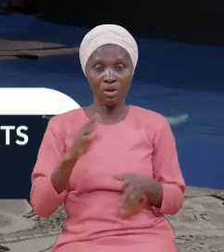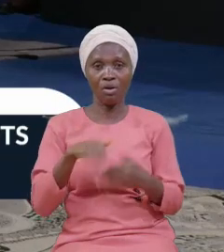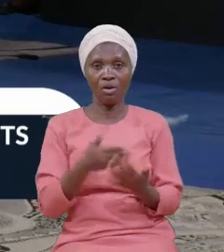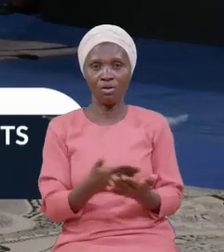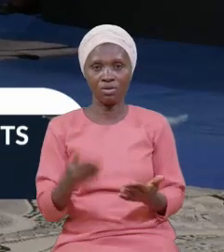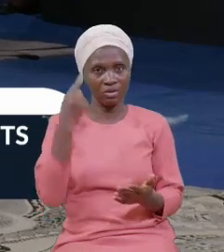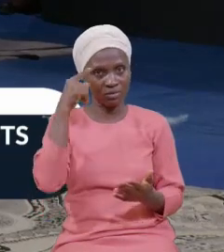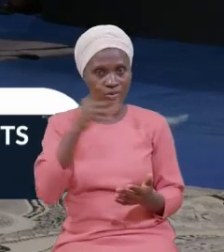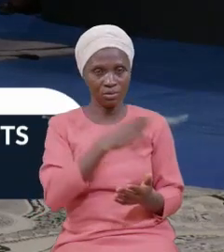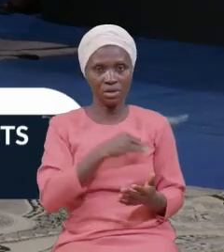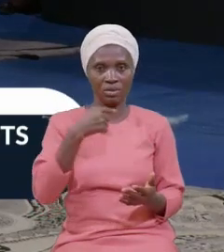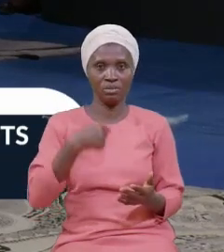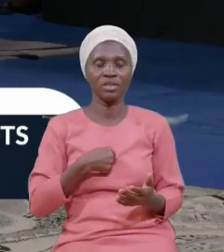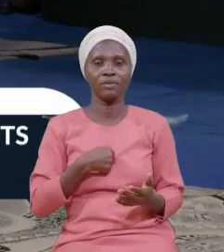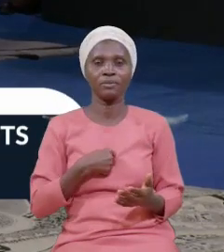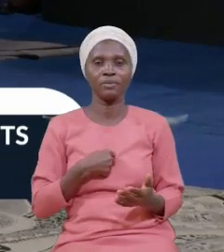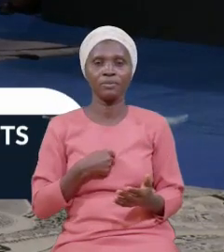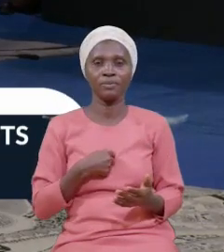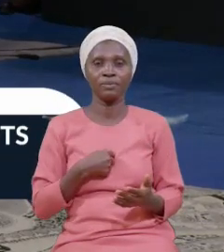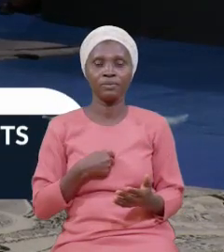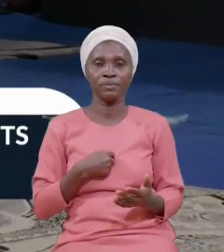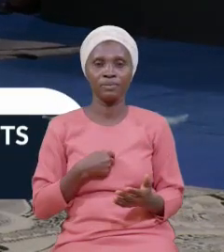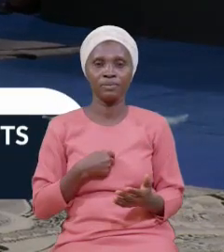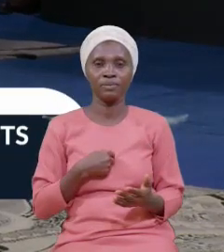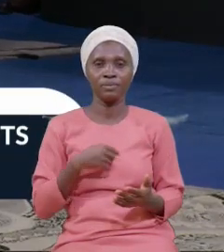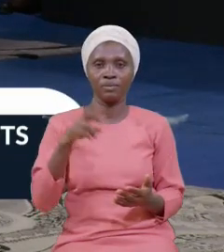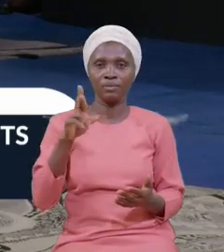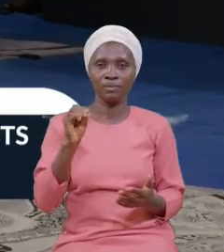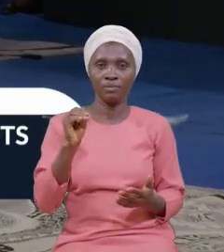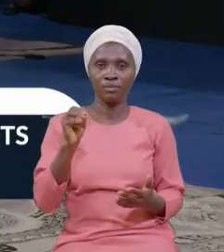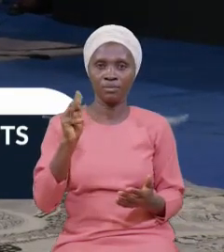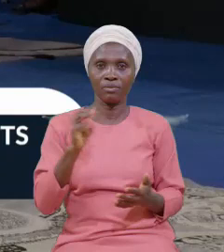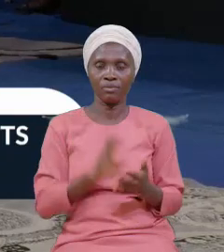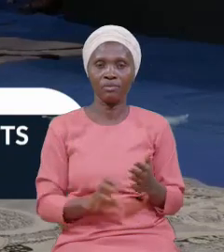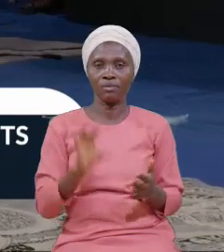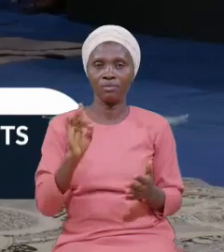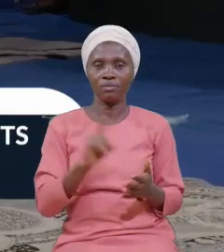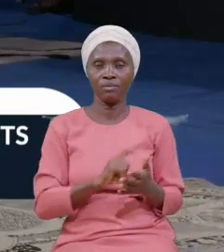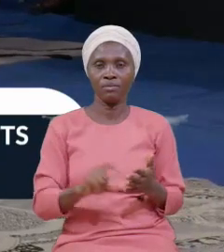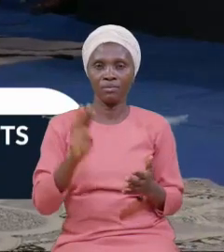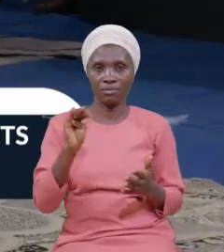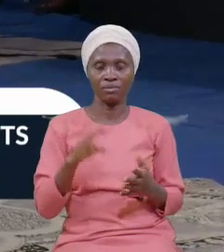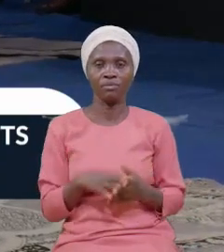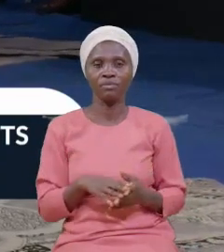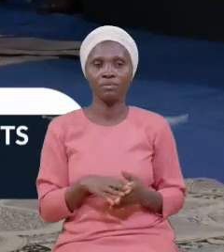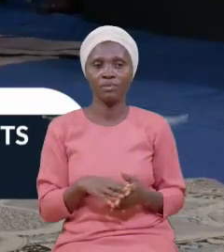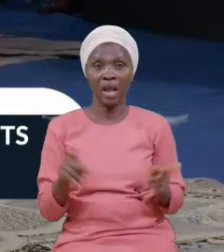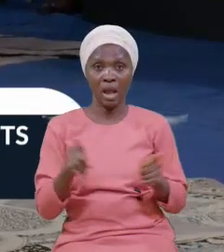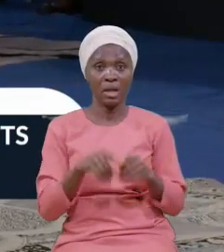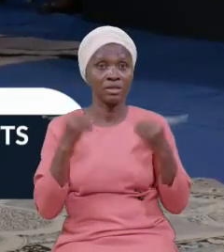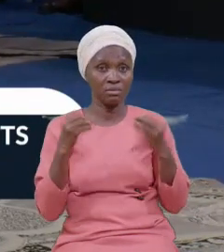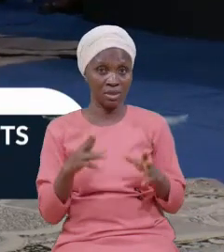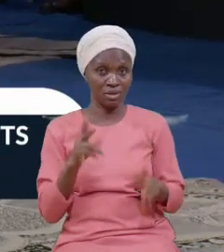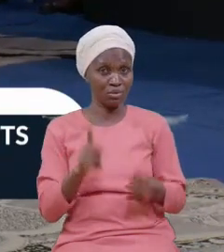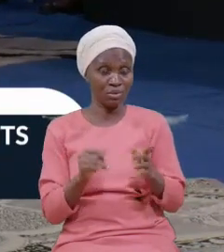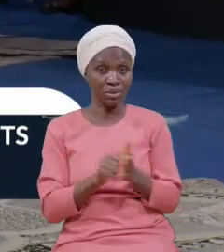verse 14. Romans chapter 8, verse 14. For as many as are led by the Spirit